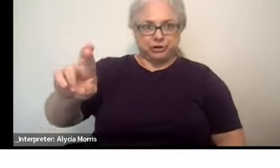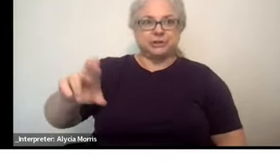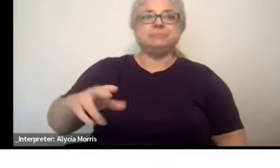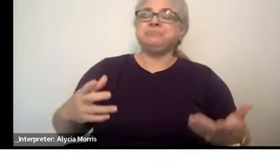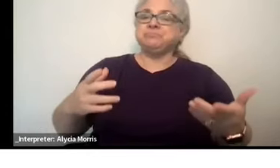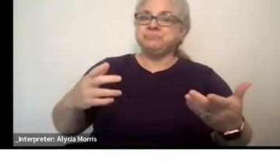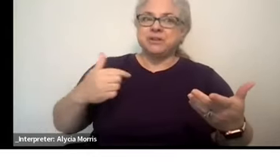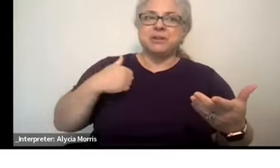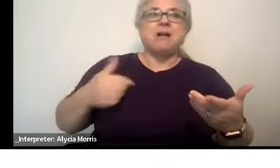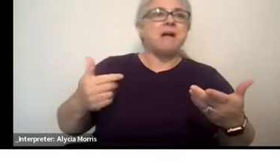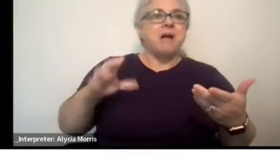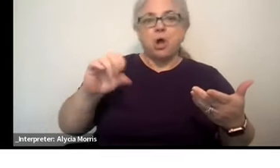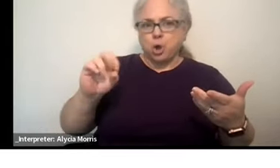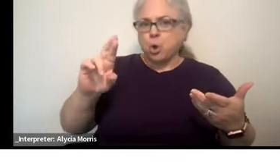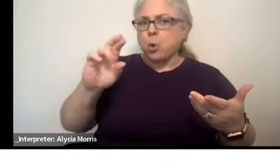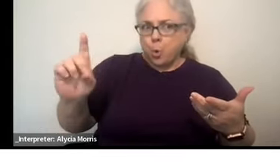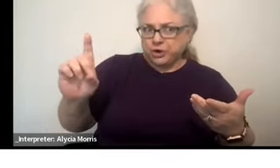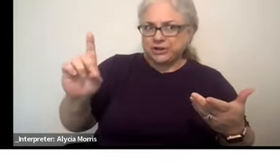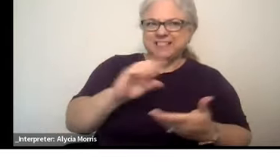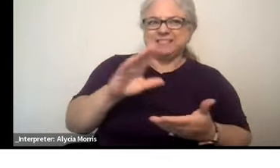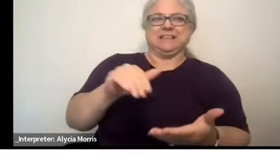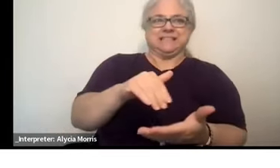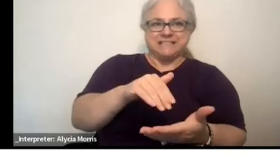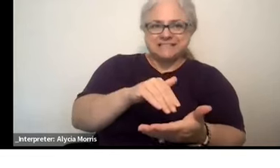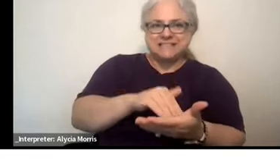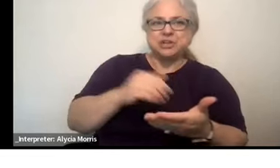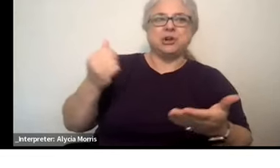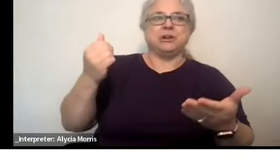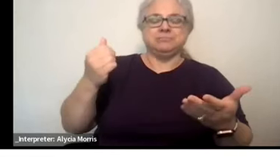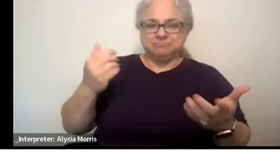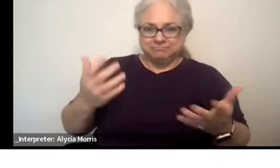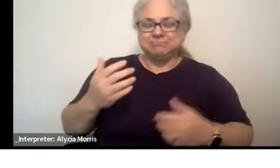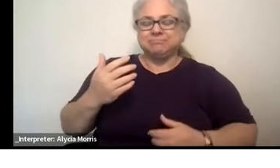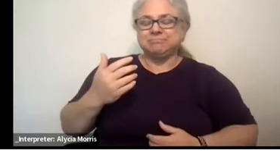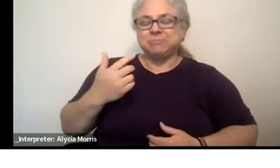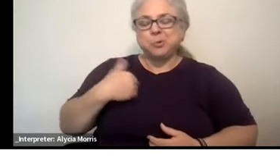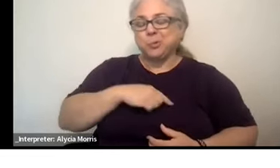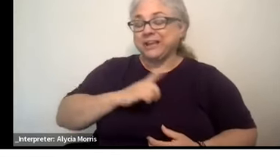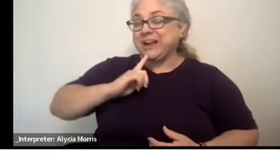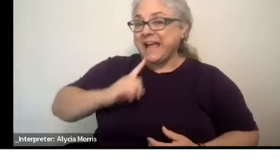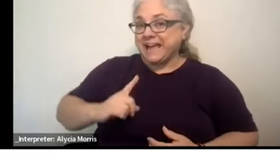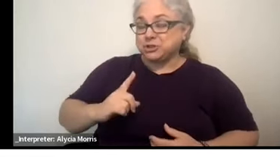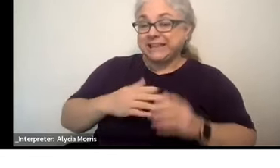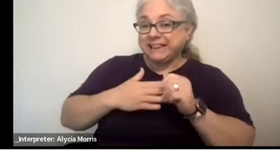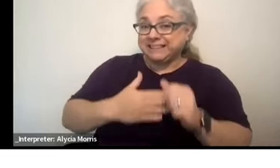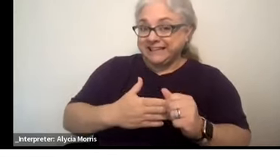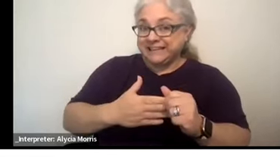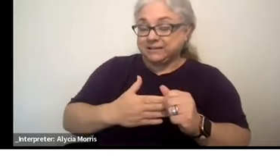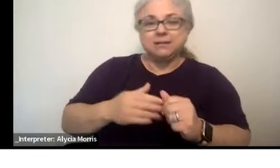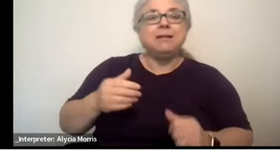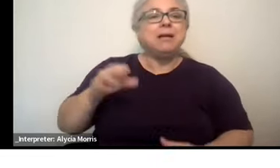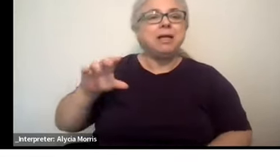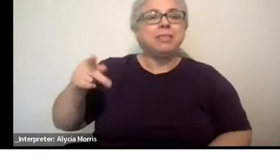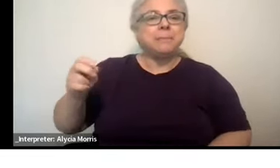or CORD, as we're most commonly known as. And we are actually leading what's called the Pathways